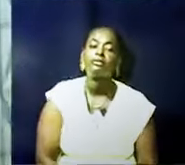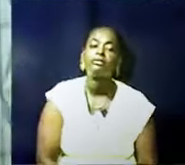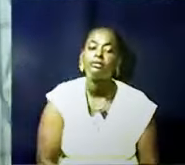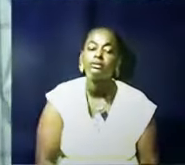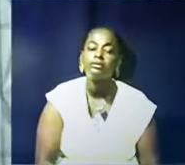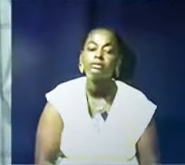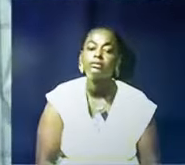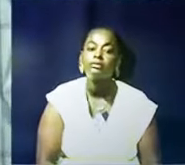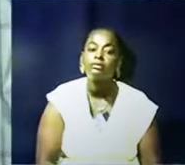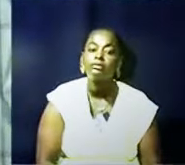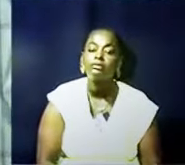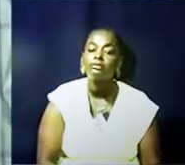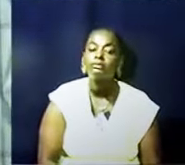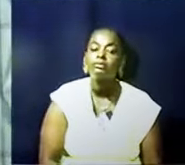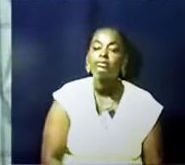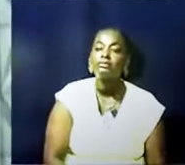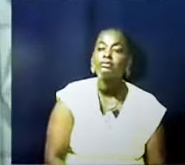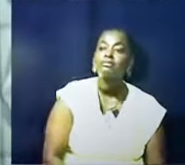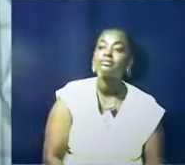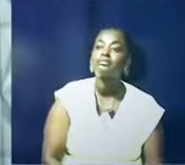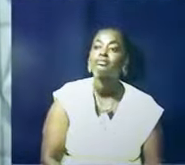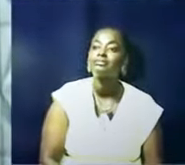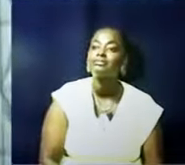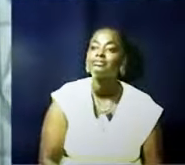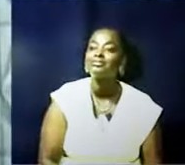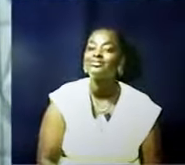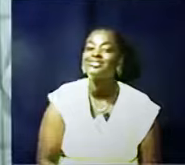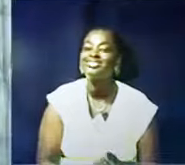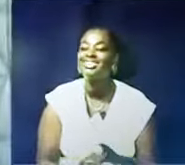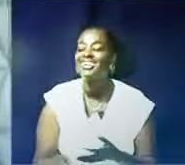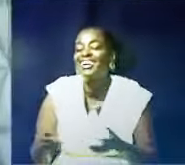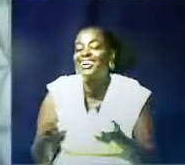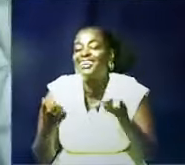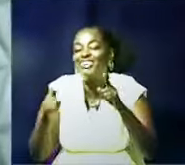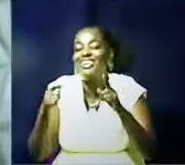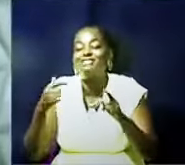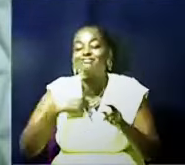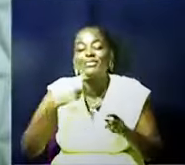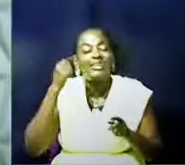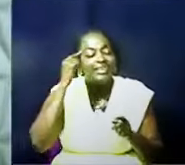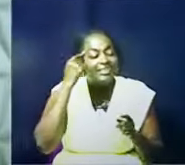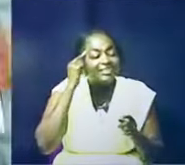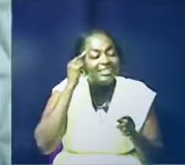To me, when I'm making your mom's, oh, wait there, but Jimmy Brenfa.